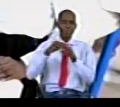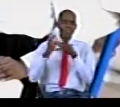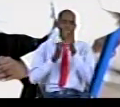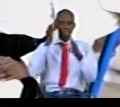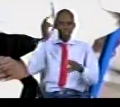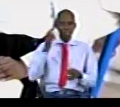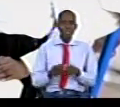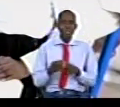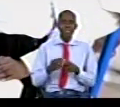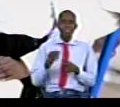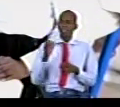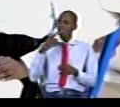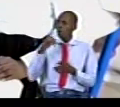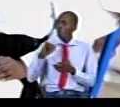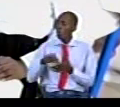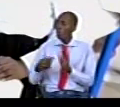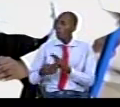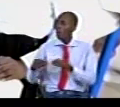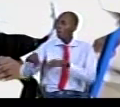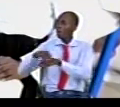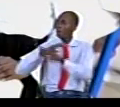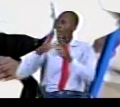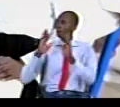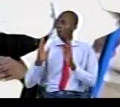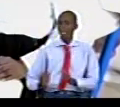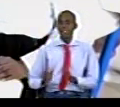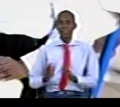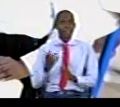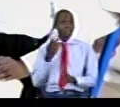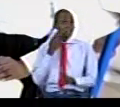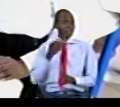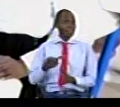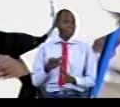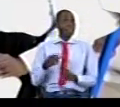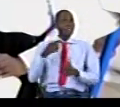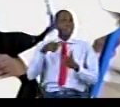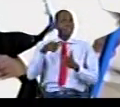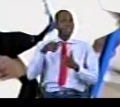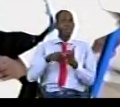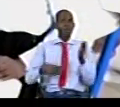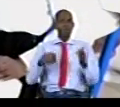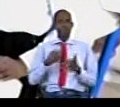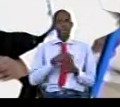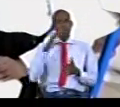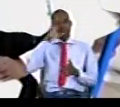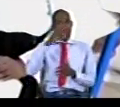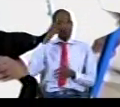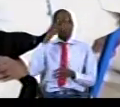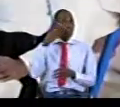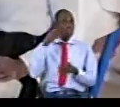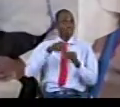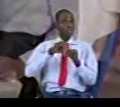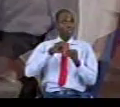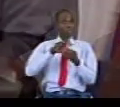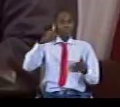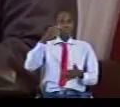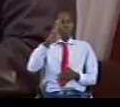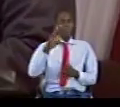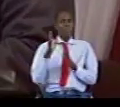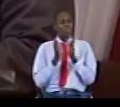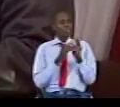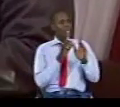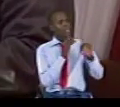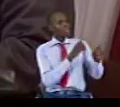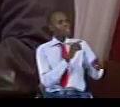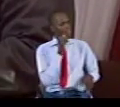say, Master. But look at this. This is what we're looking for. Look at this, verse 17. Jesus says unto her, touch